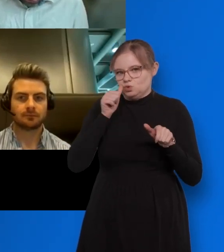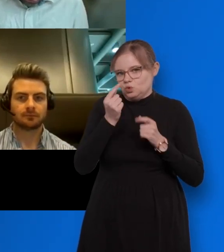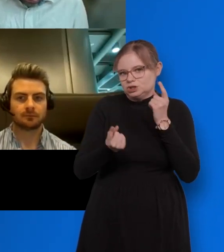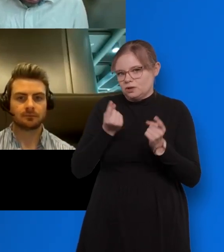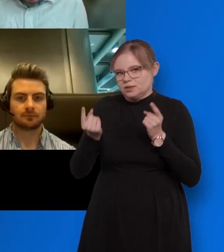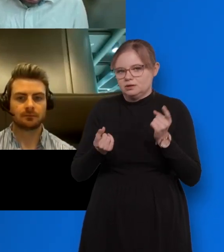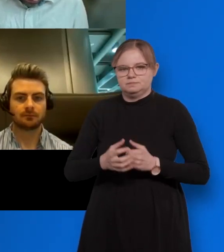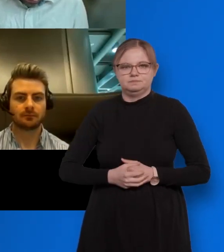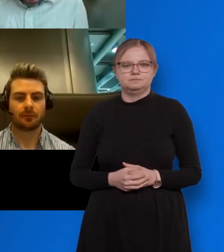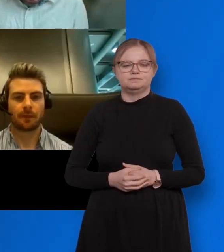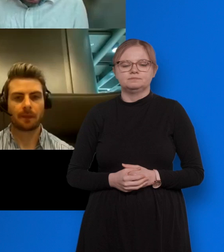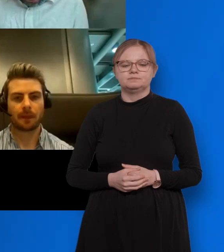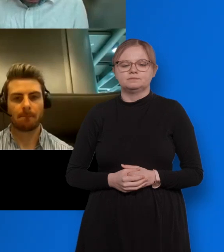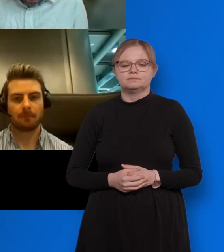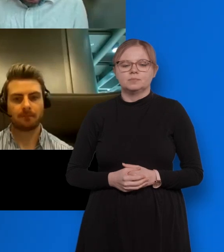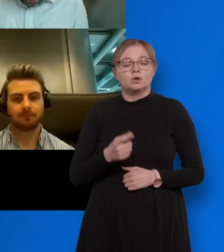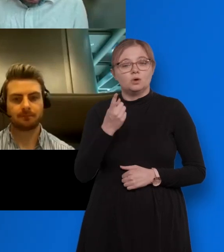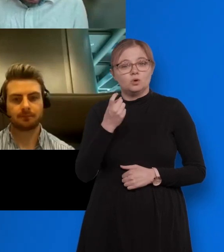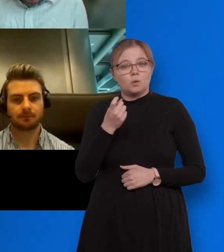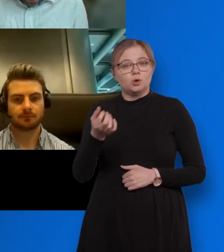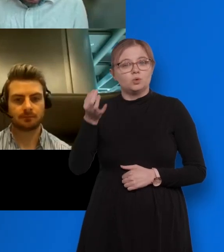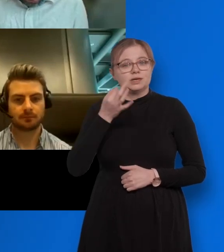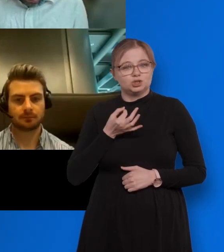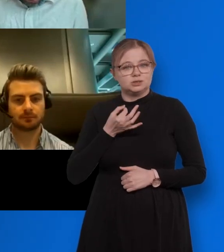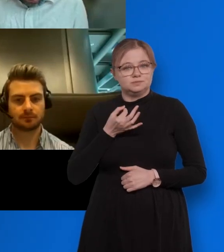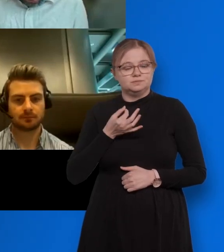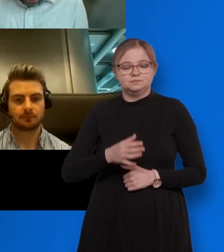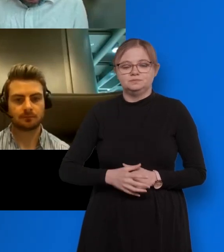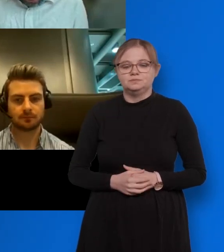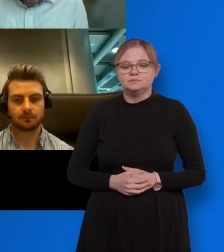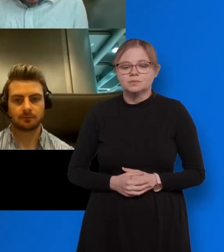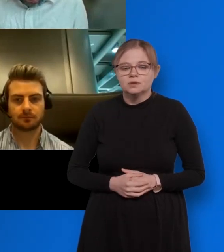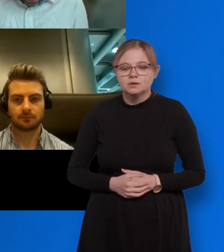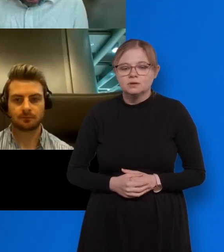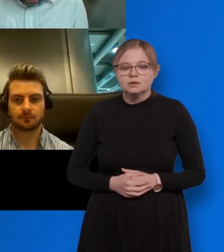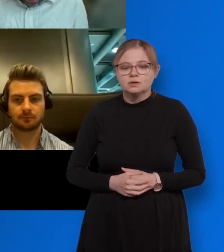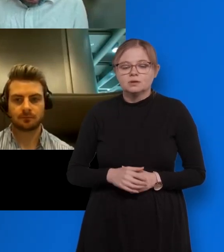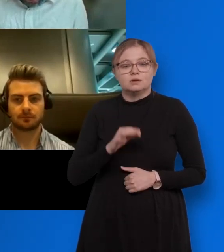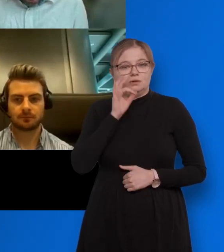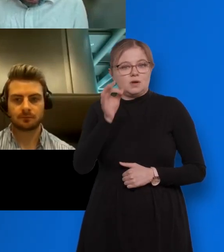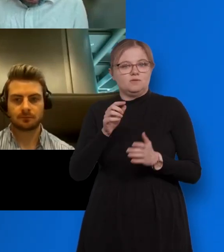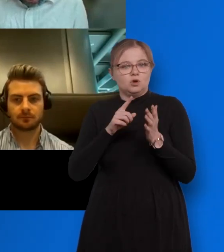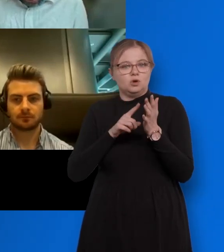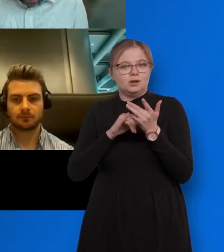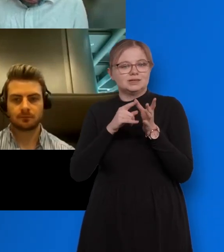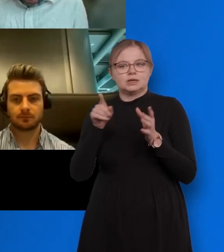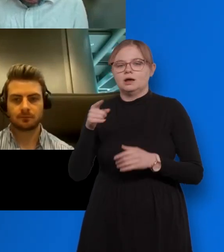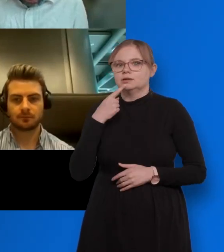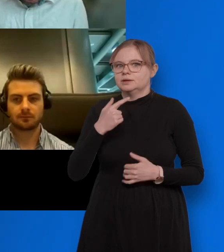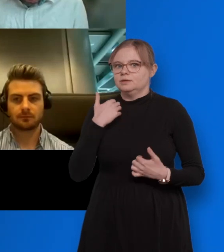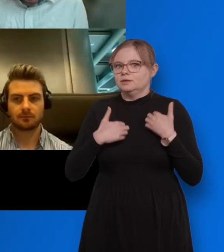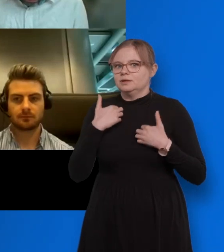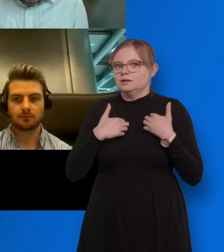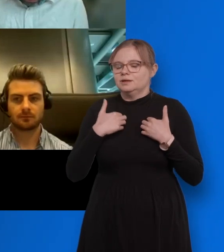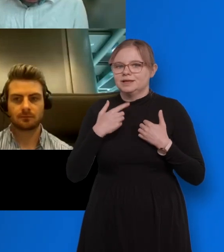There's one more question here. So question for Lisa, interesting data. Anonymization